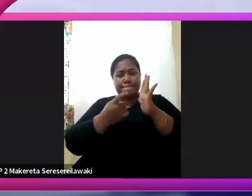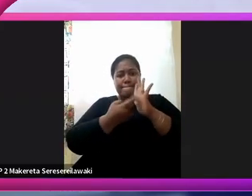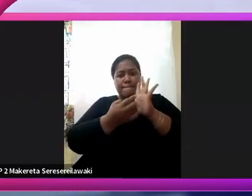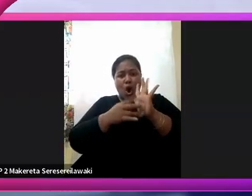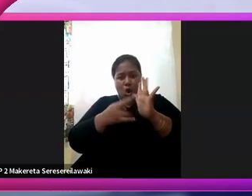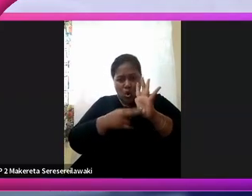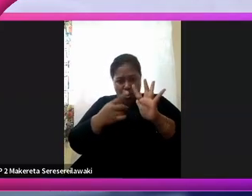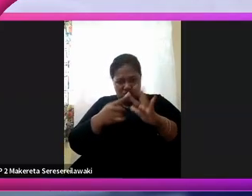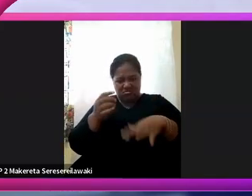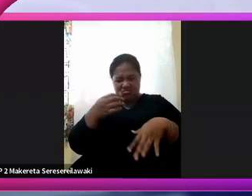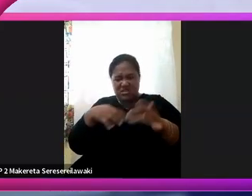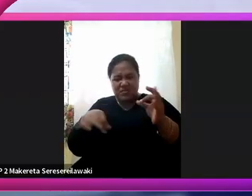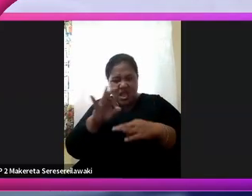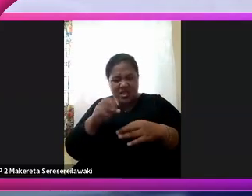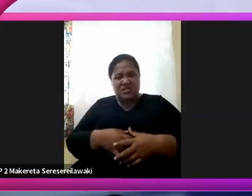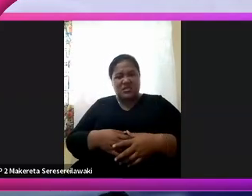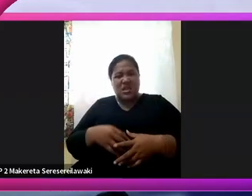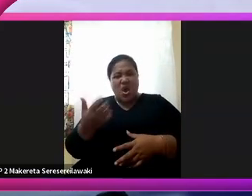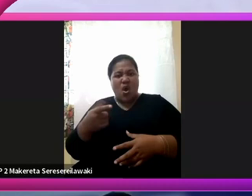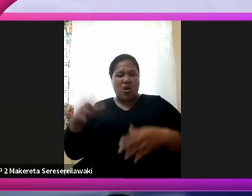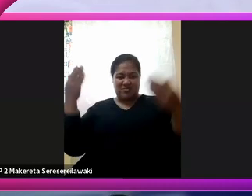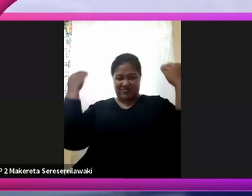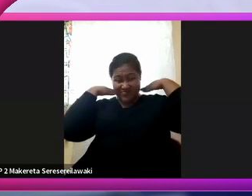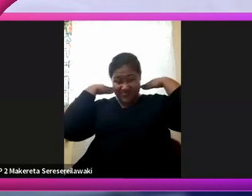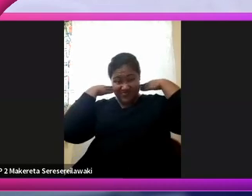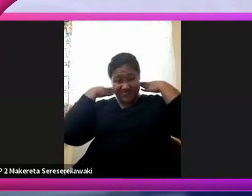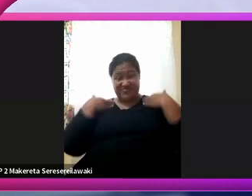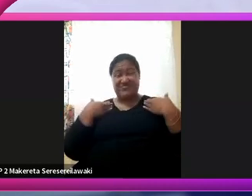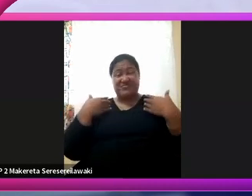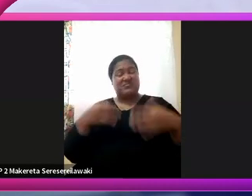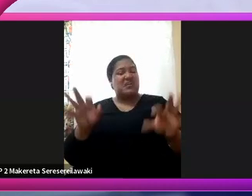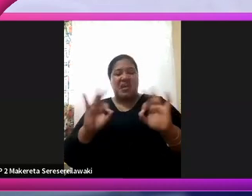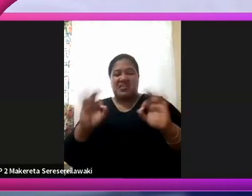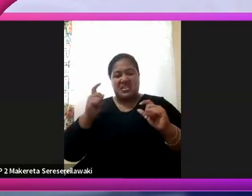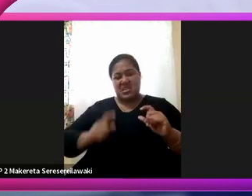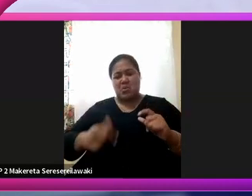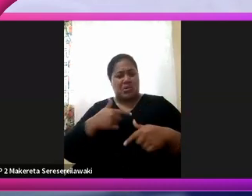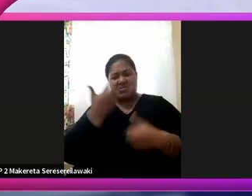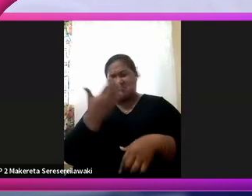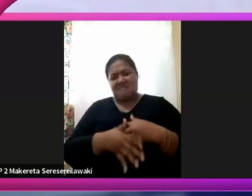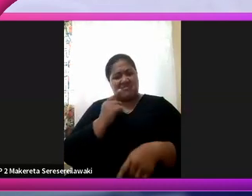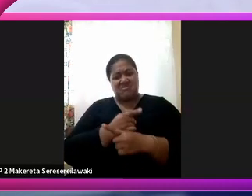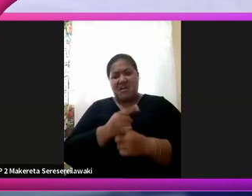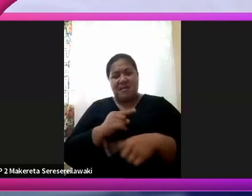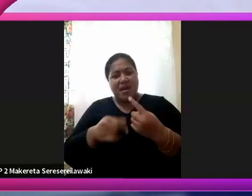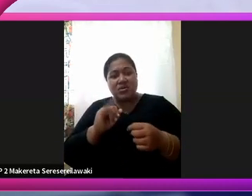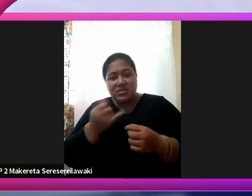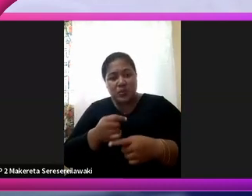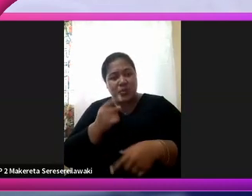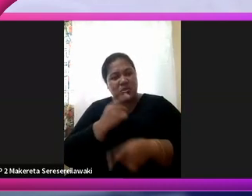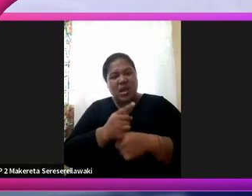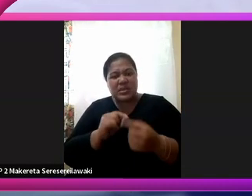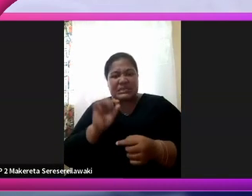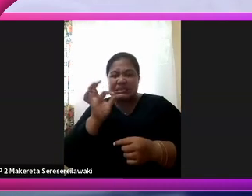the cycle or trigger the hormone at the base of your brain. We don't even talk about that. We talk about the simple treatment of